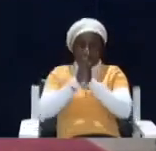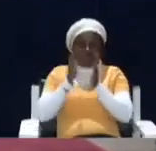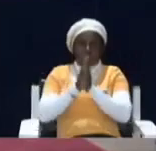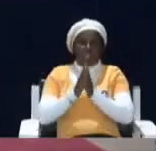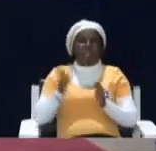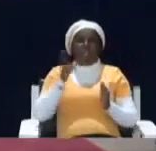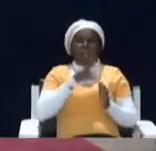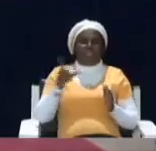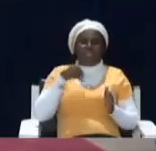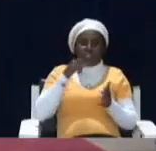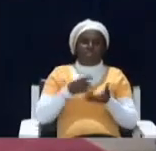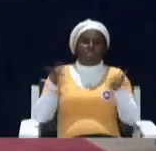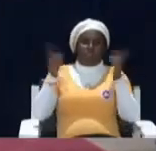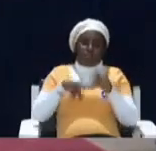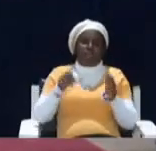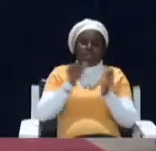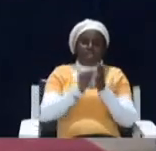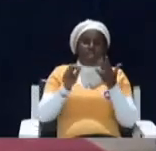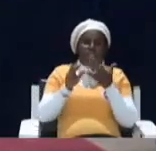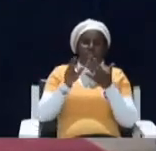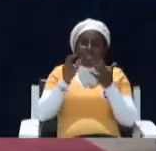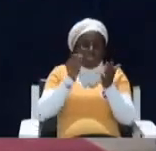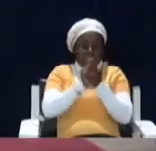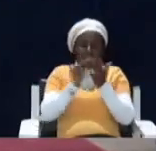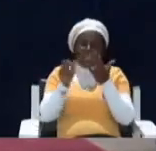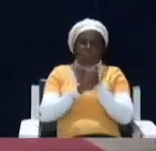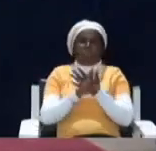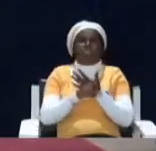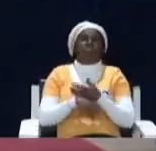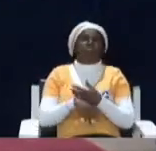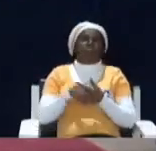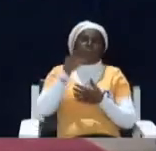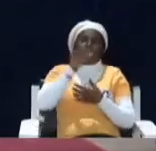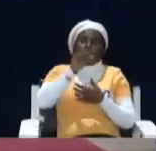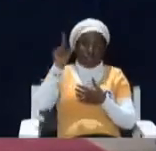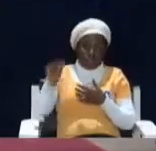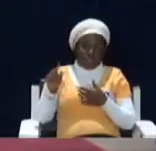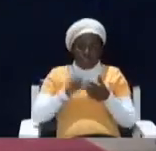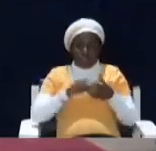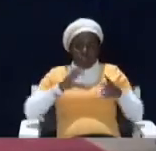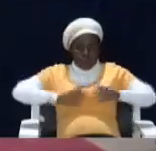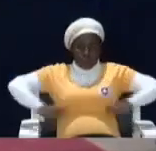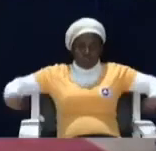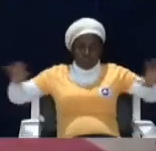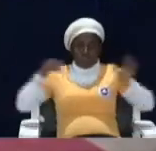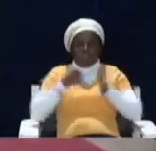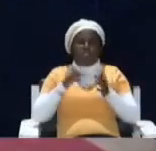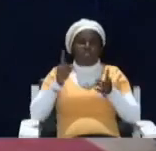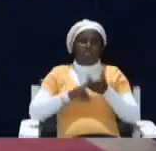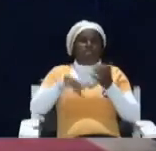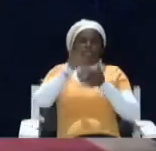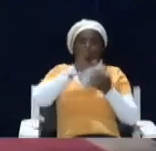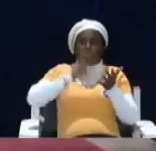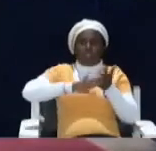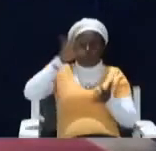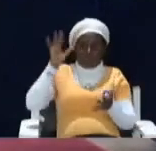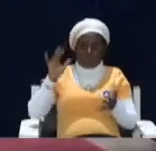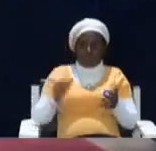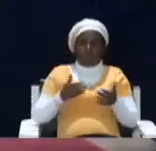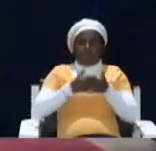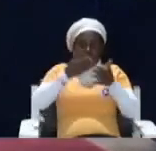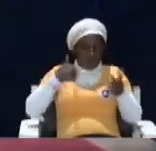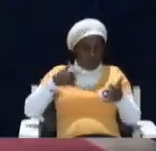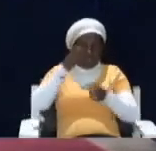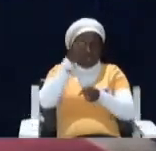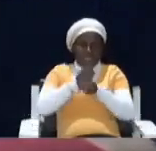come back April 4, 2020 to come and do surgery to remove the ovaries. But to God be the glory, before the